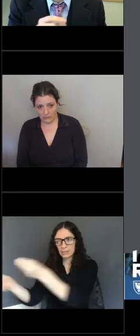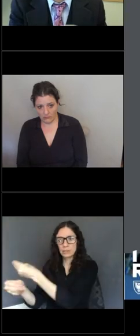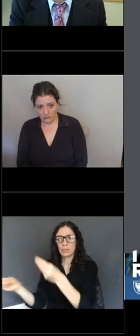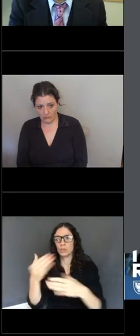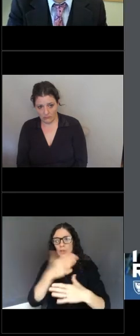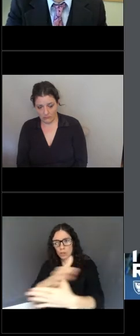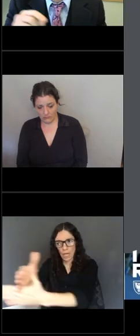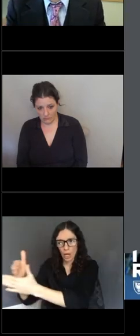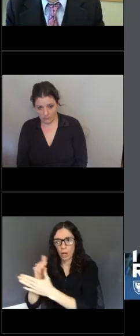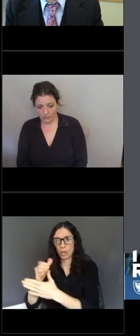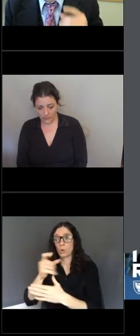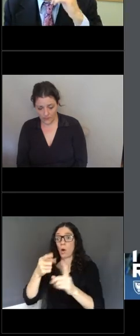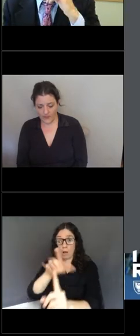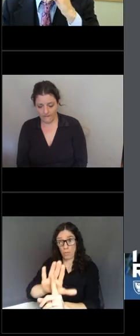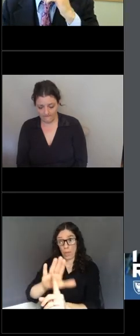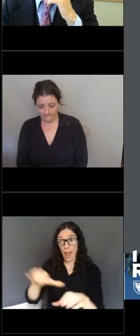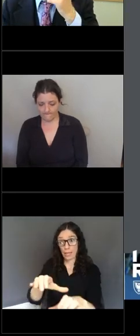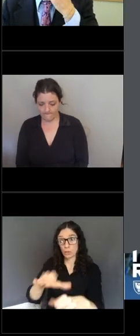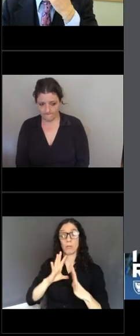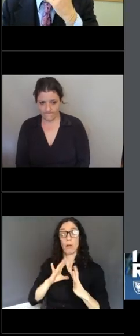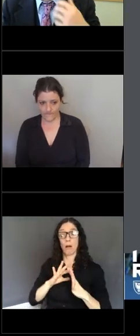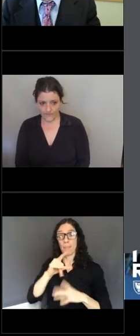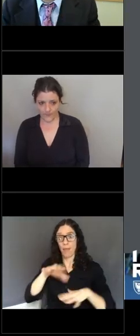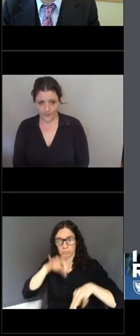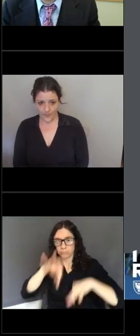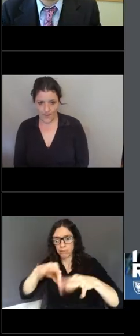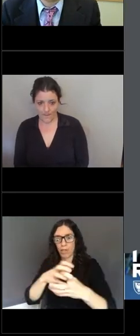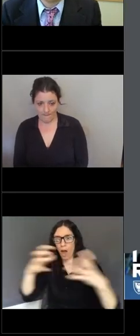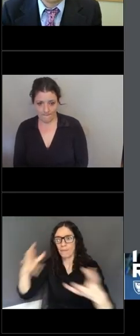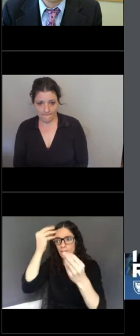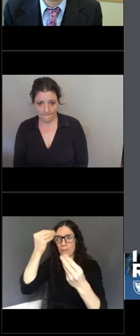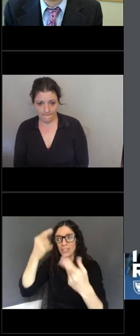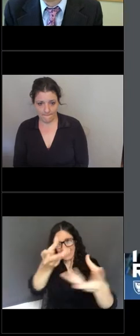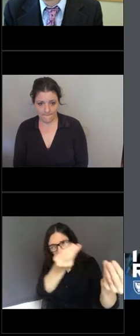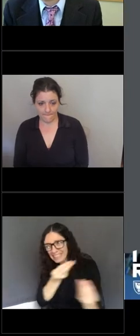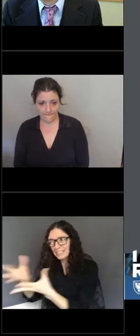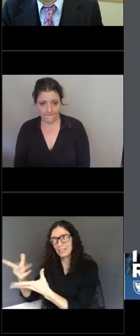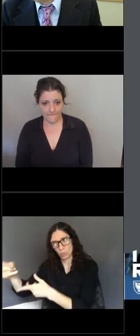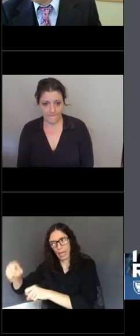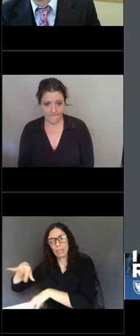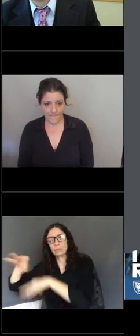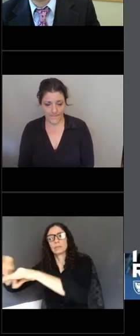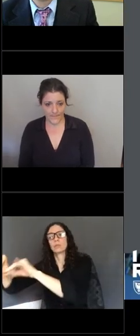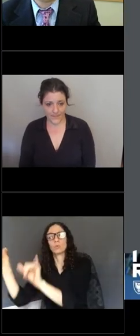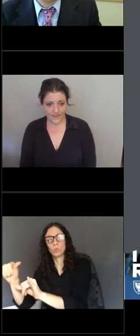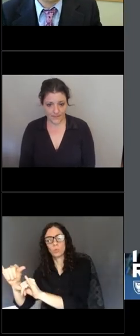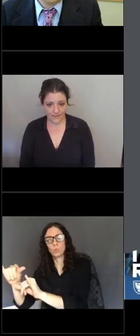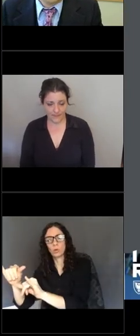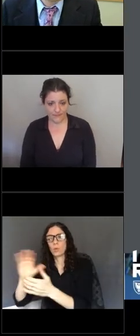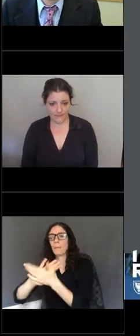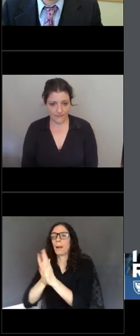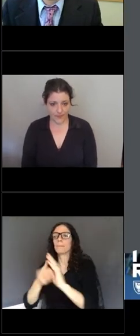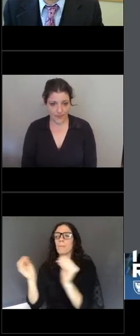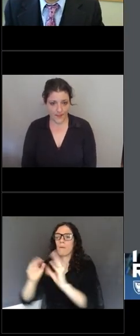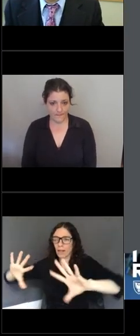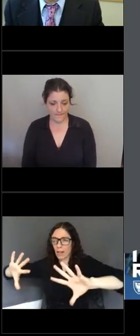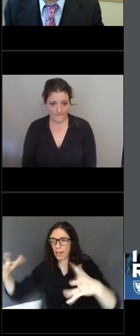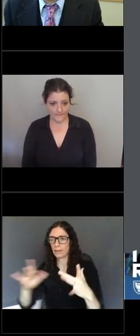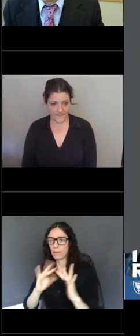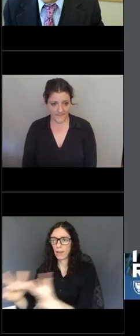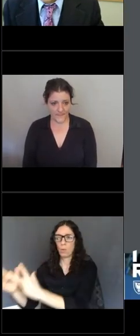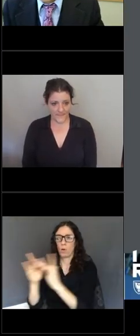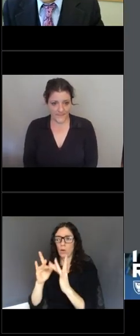the actions from one MPA to the other so that it is a communal database upon which they're able to dive into and grow